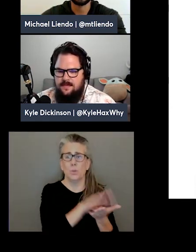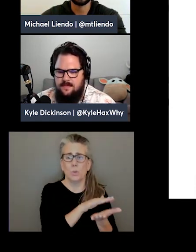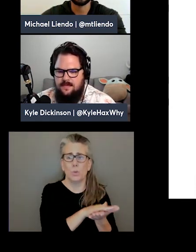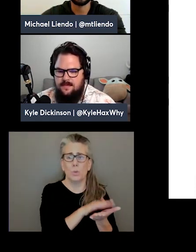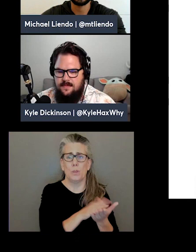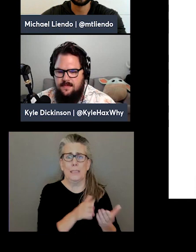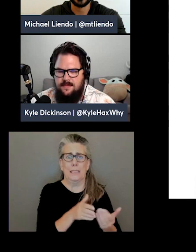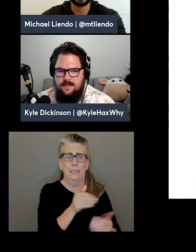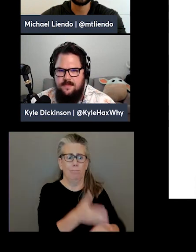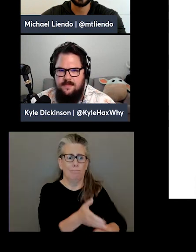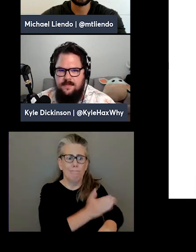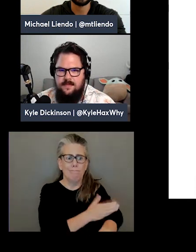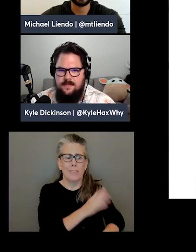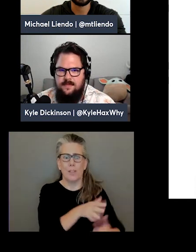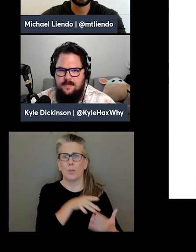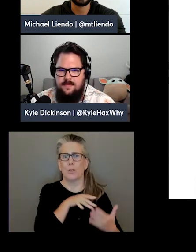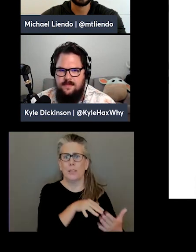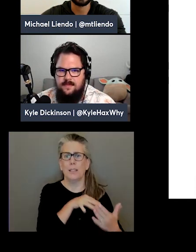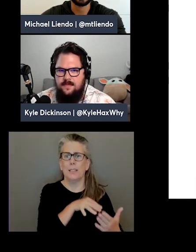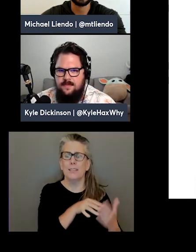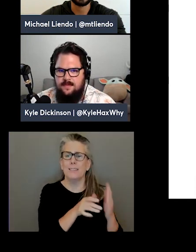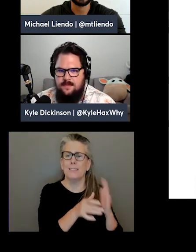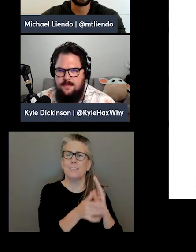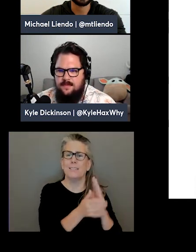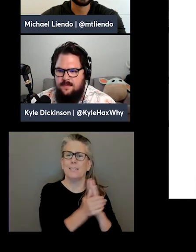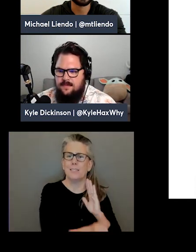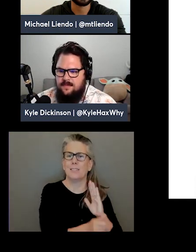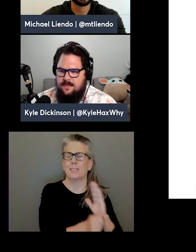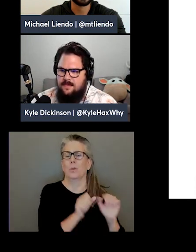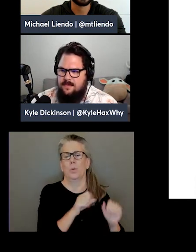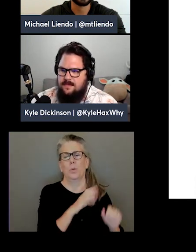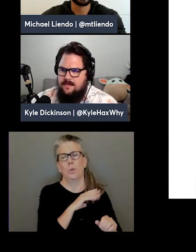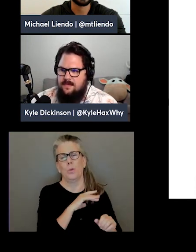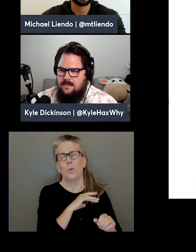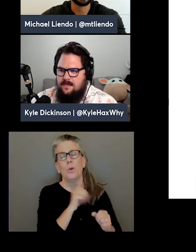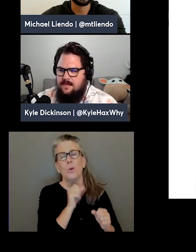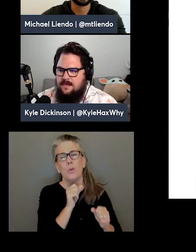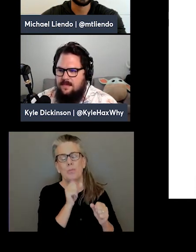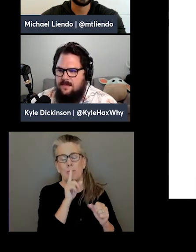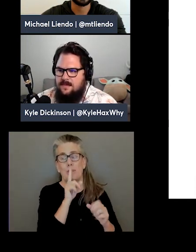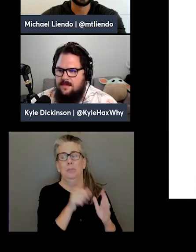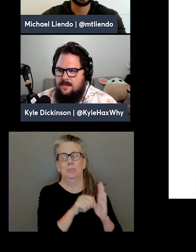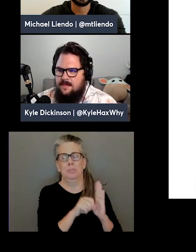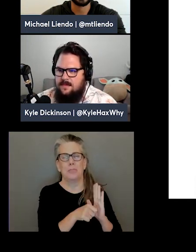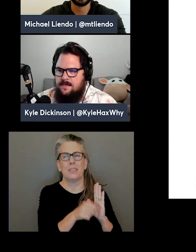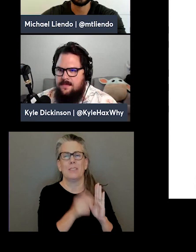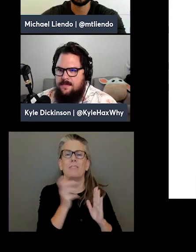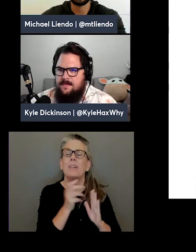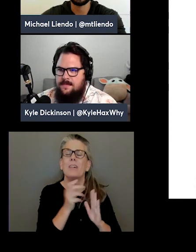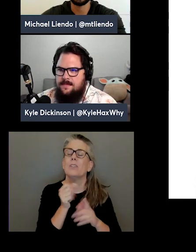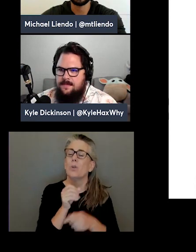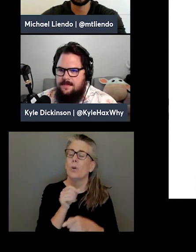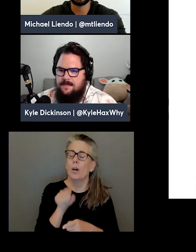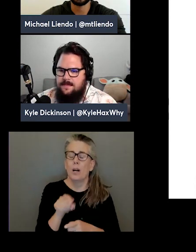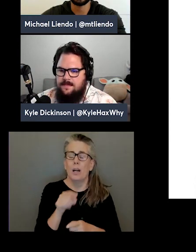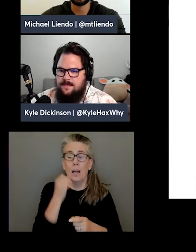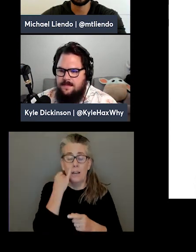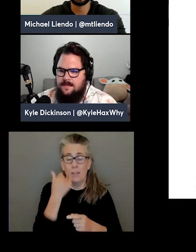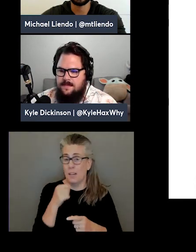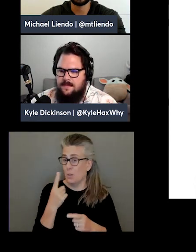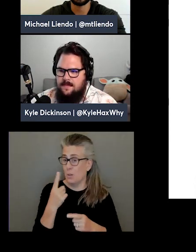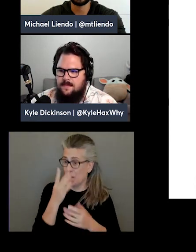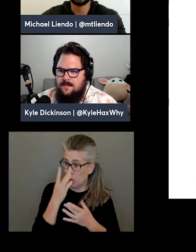great stuff. If anybody that's watching, if you're interested in learning more about the customer story, make sure you check out the